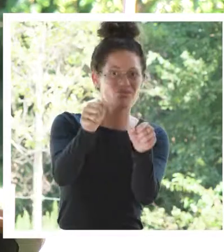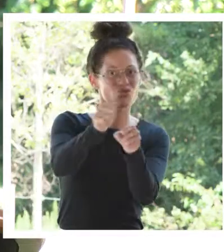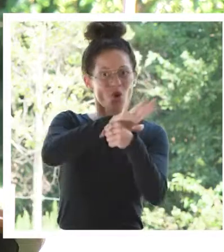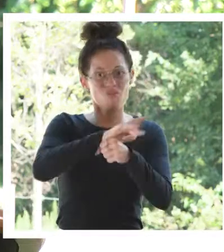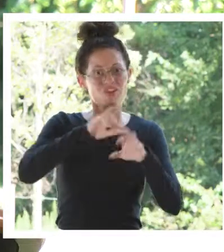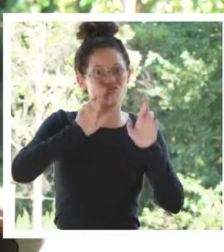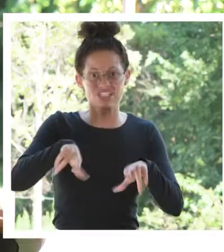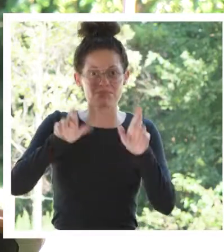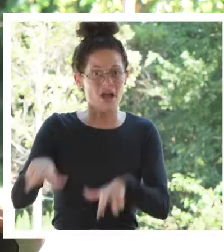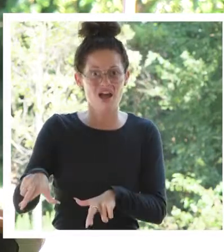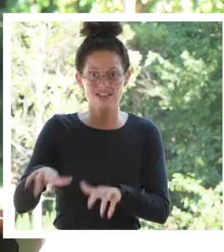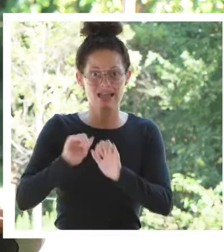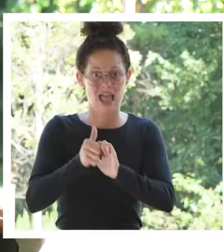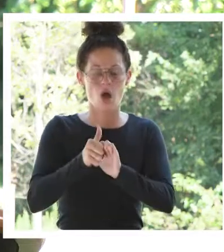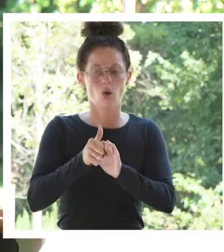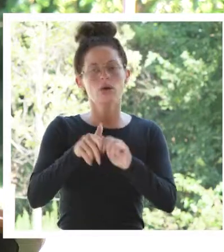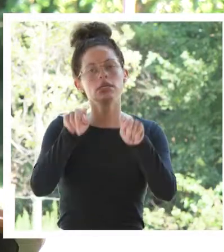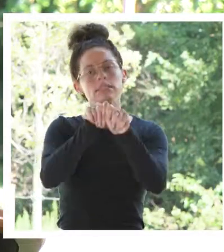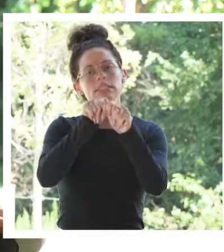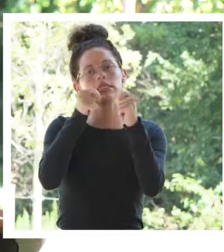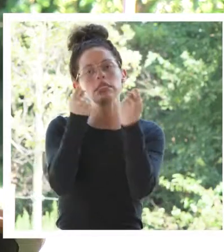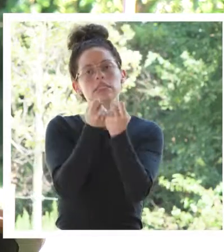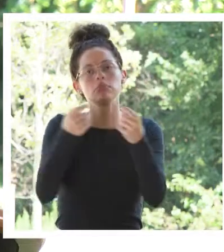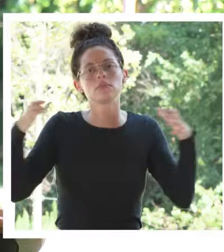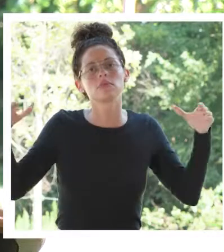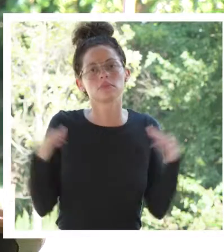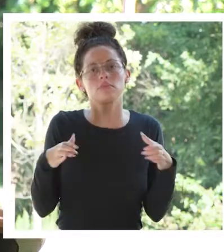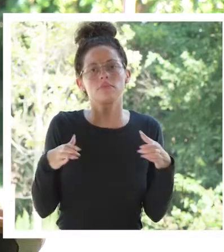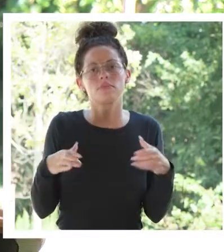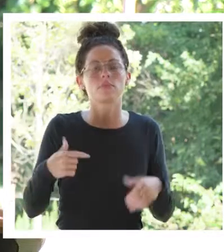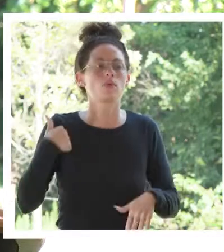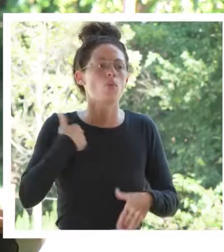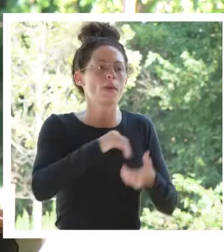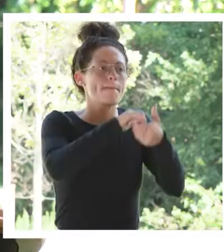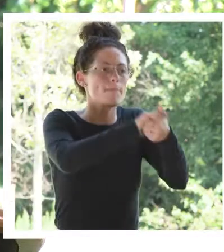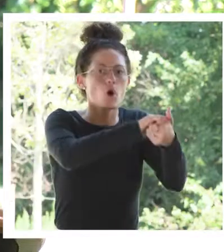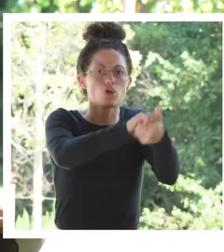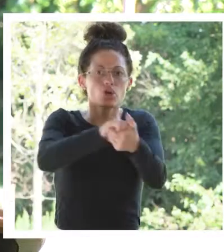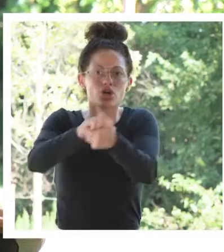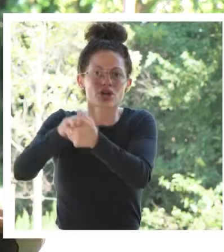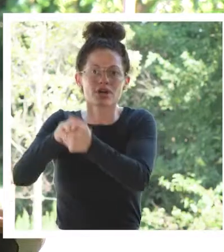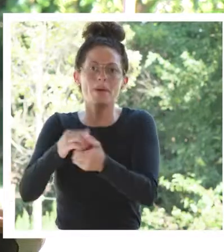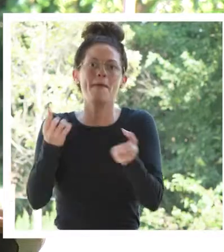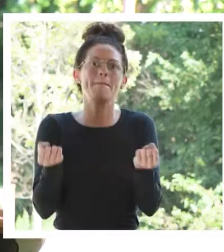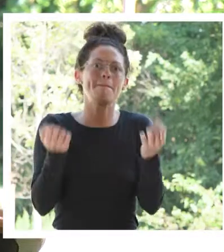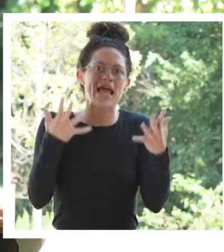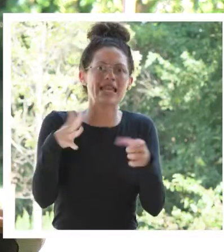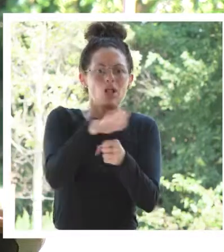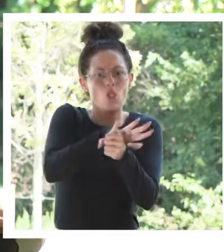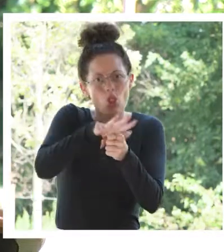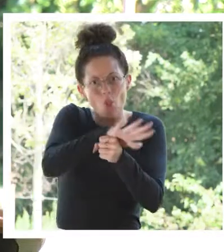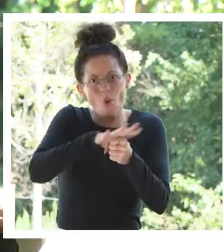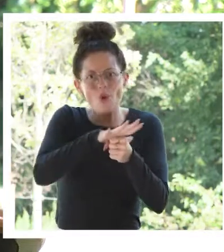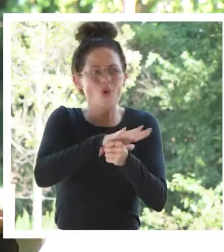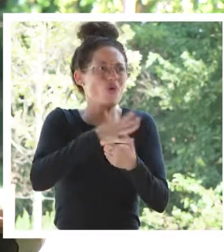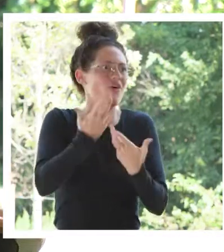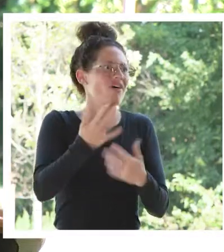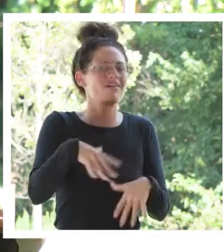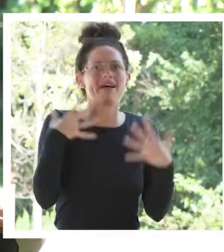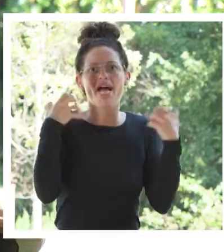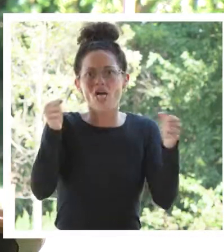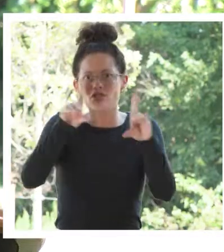team effort. We have had great partnerships with our local officials, of course, the health department, our